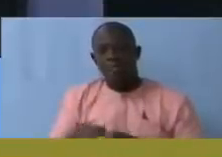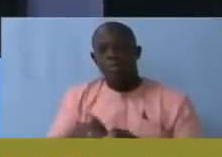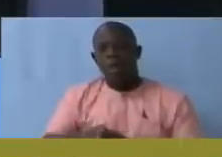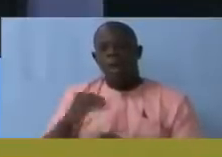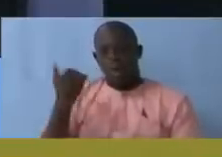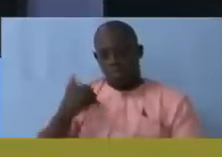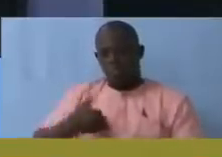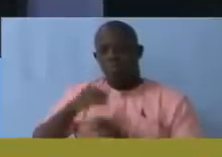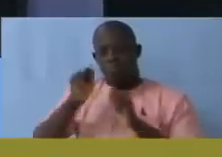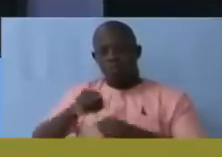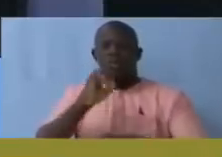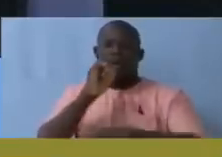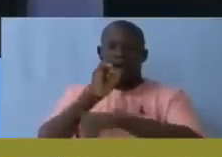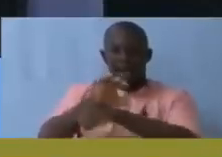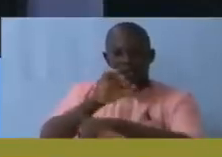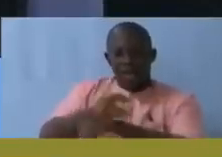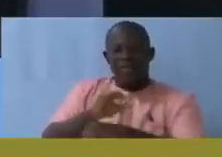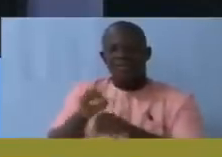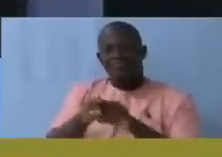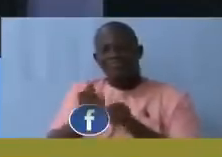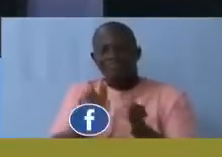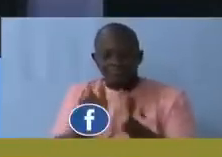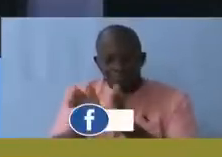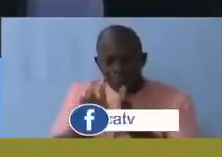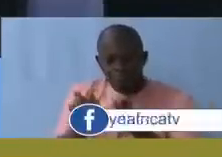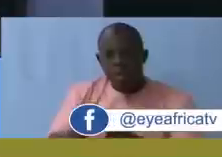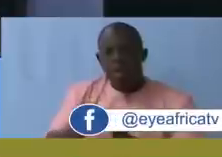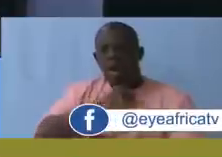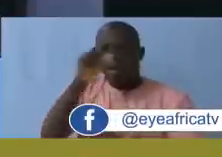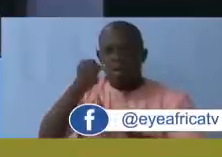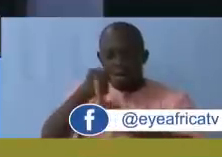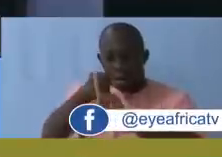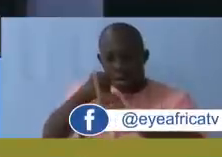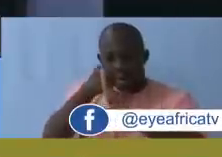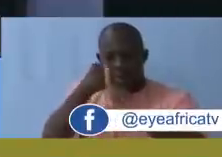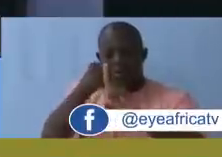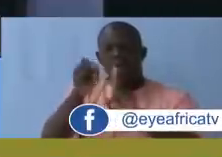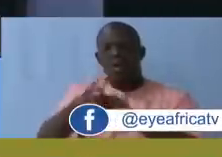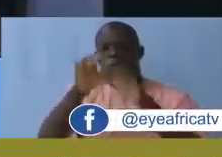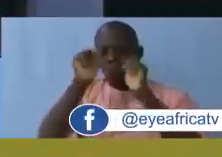people can be counseled and try to restore some of these